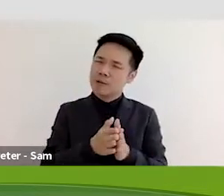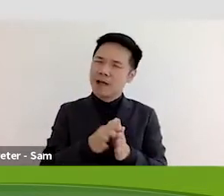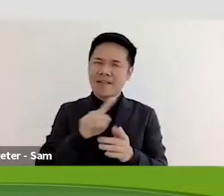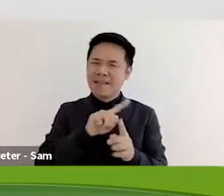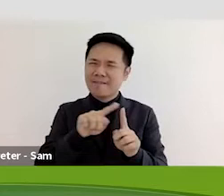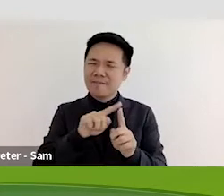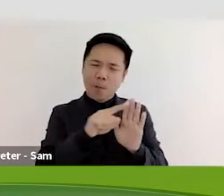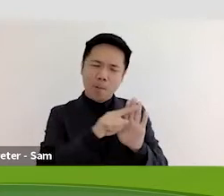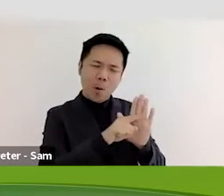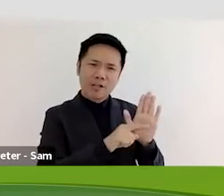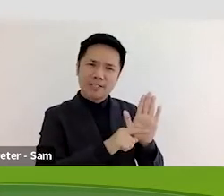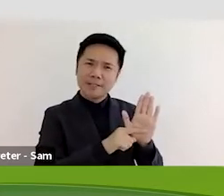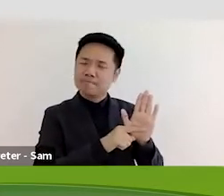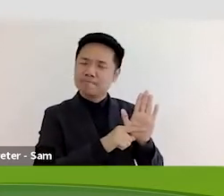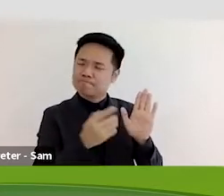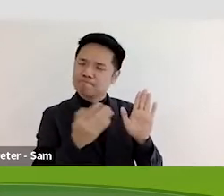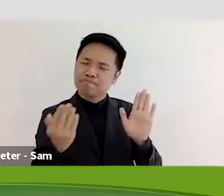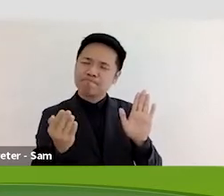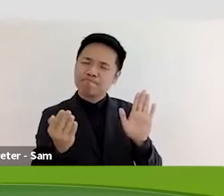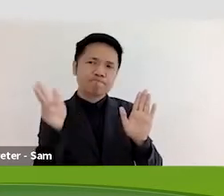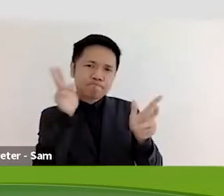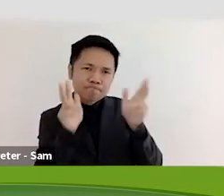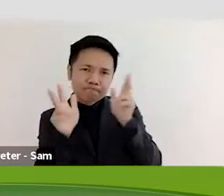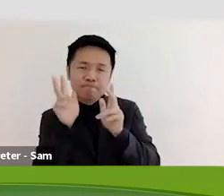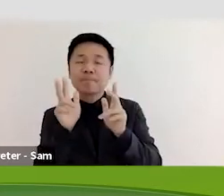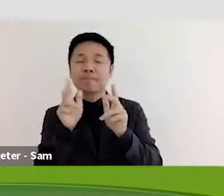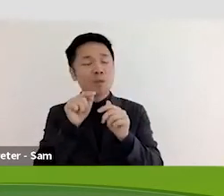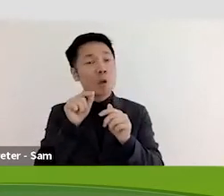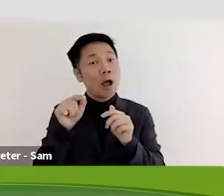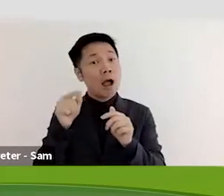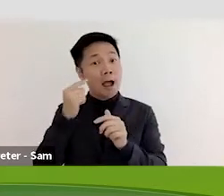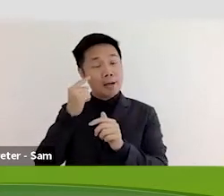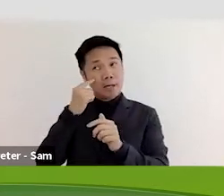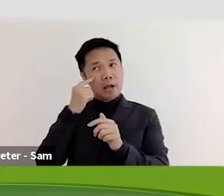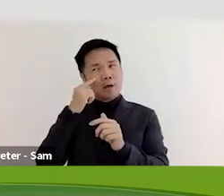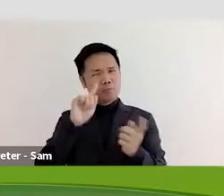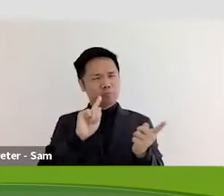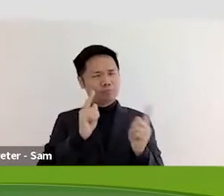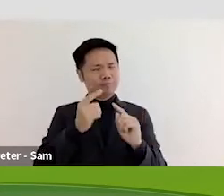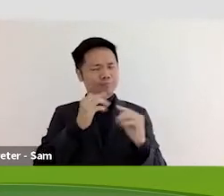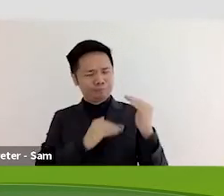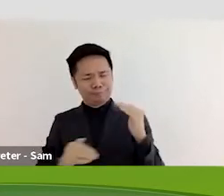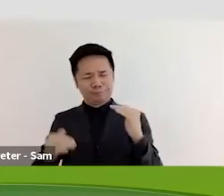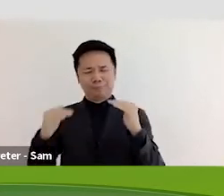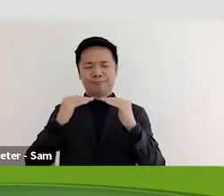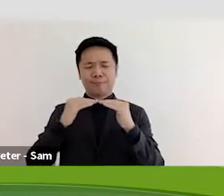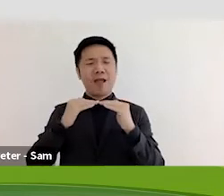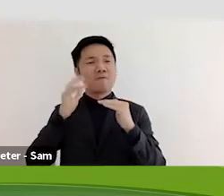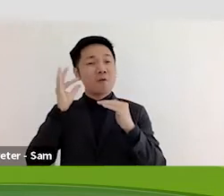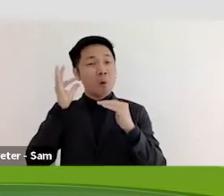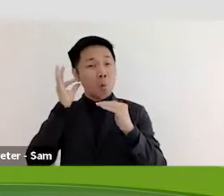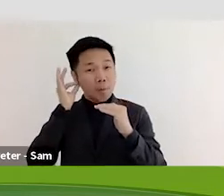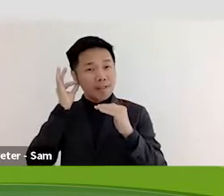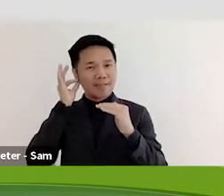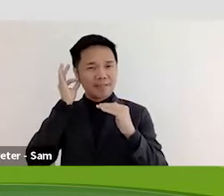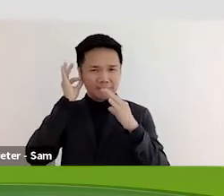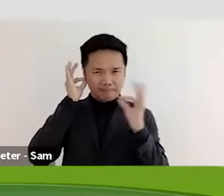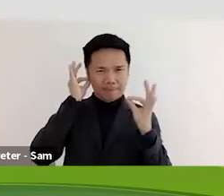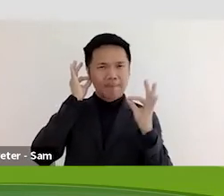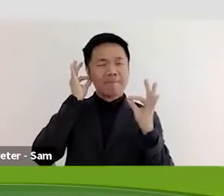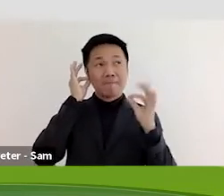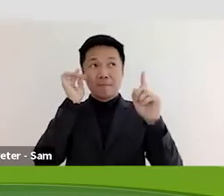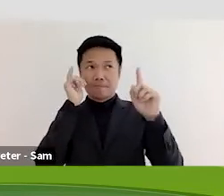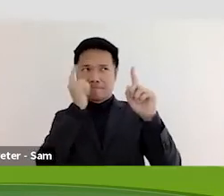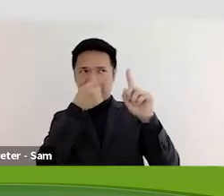policies that were shared. We need more of these to advance gender equality within the context of climate change, and we need them